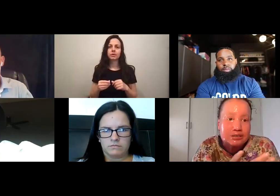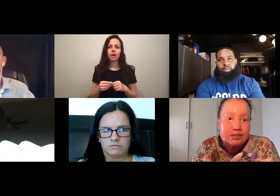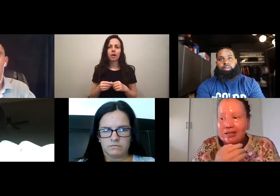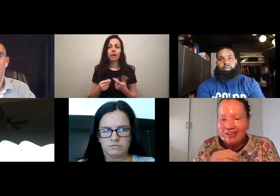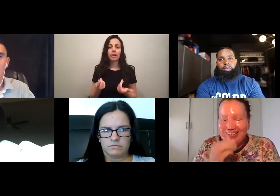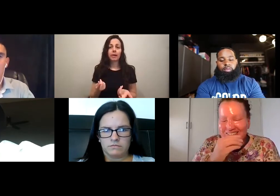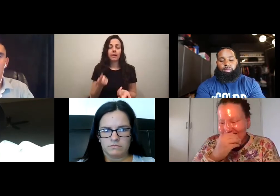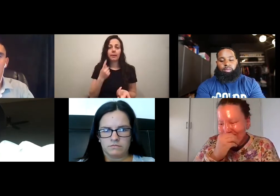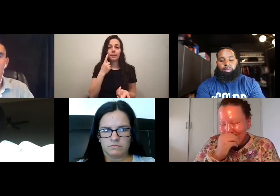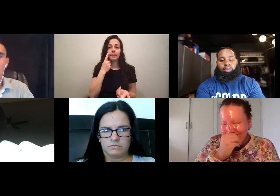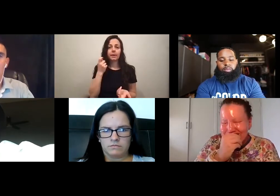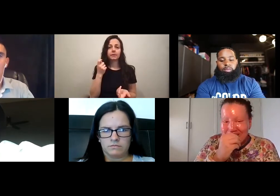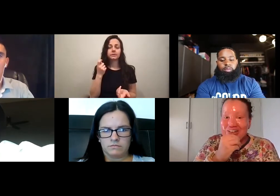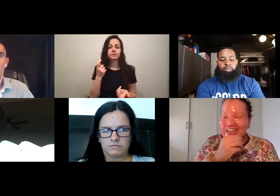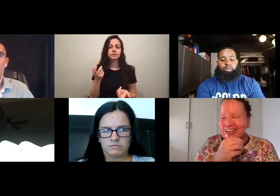Because,